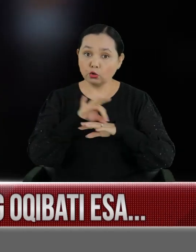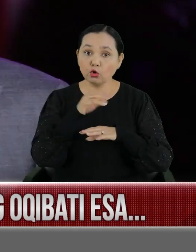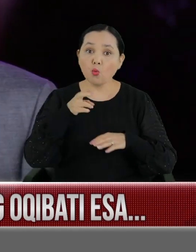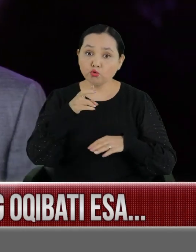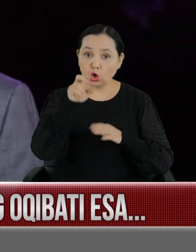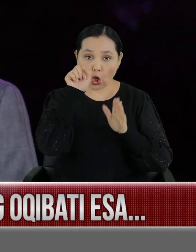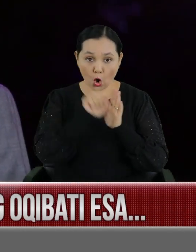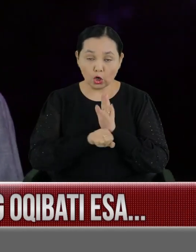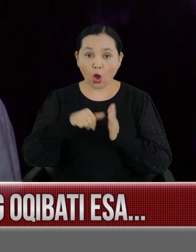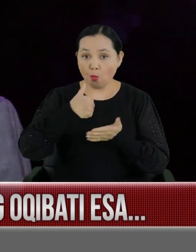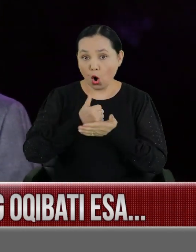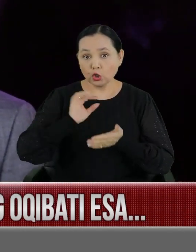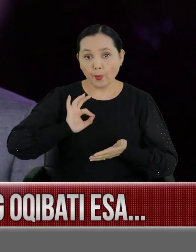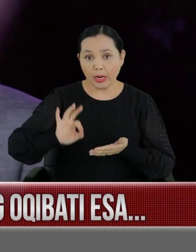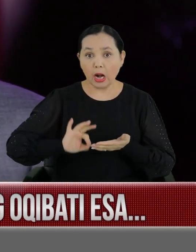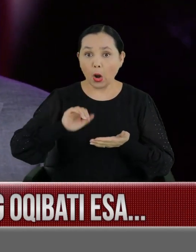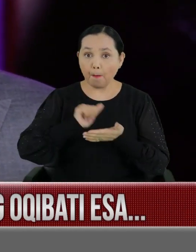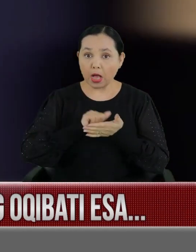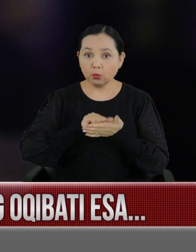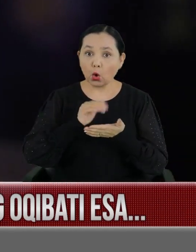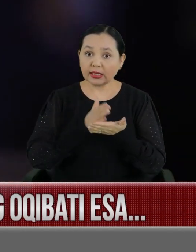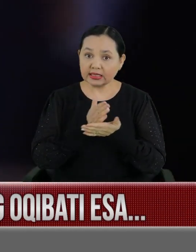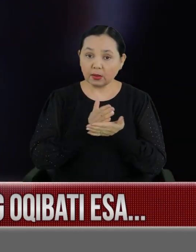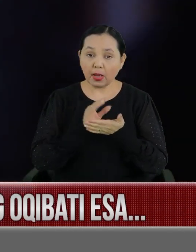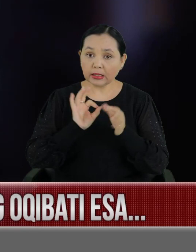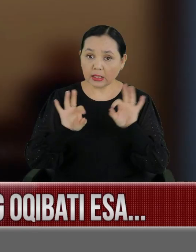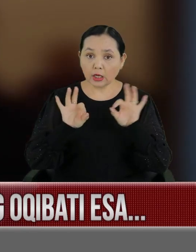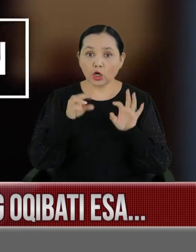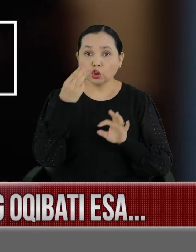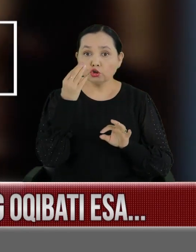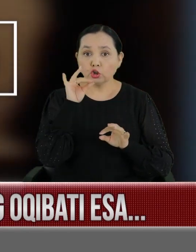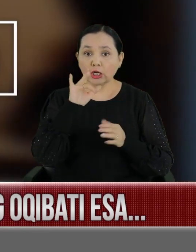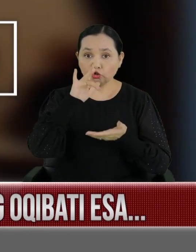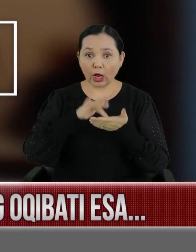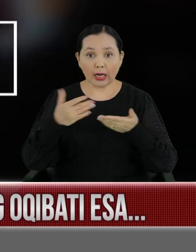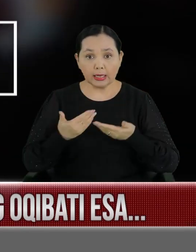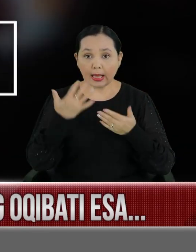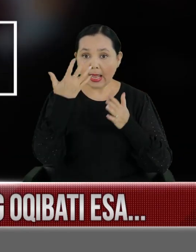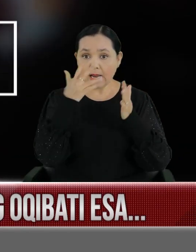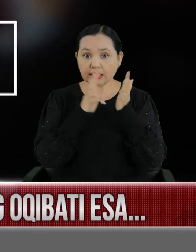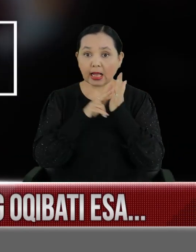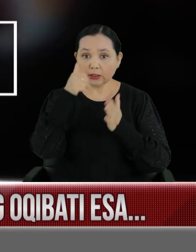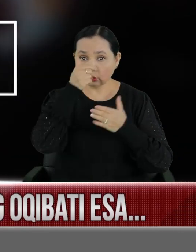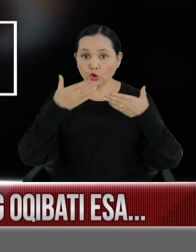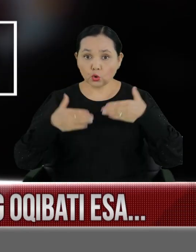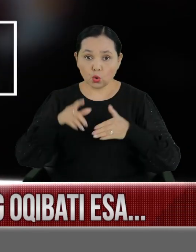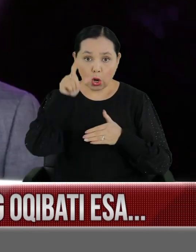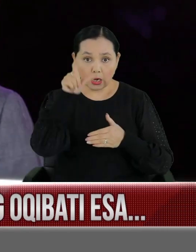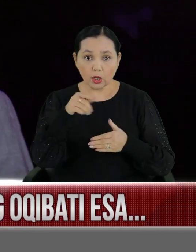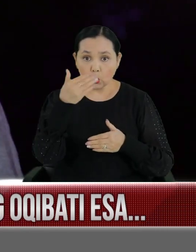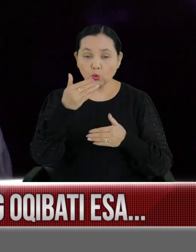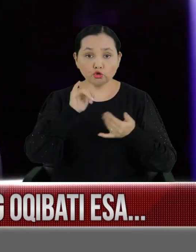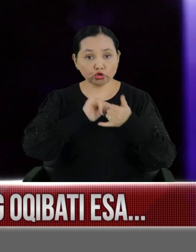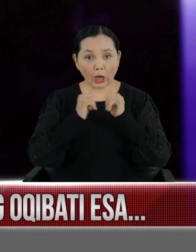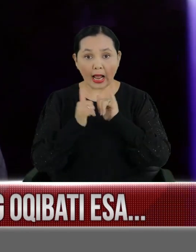o'ldirdi. Bu haqda Bosh prokuratura matbuot xizmati xabar bergan. Shirin shahrida yashovchi 1958-yilda tug'ilgan fuqaro va uning